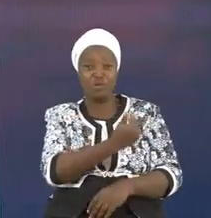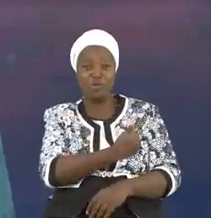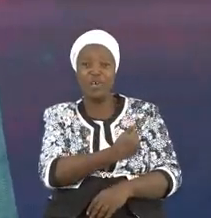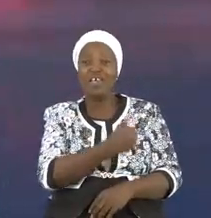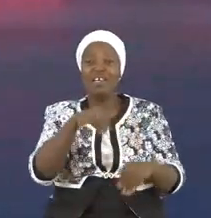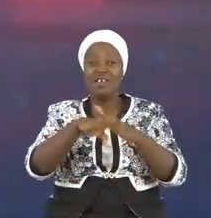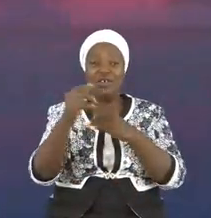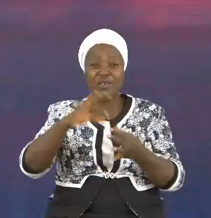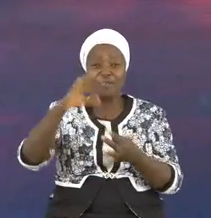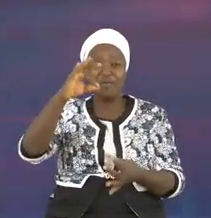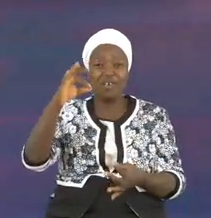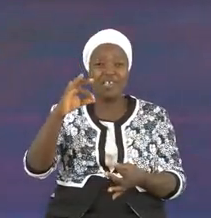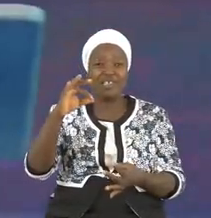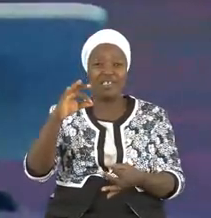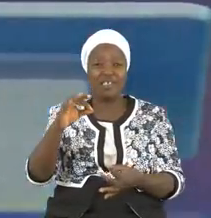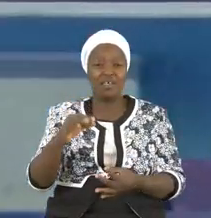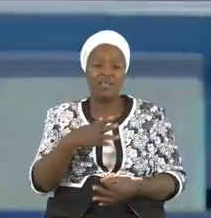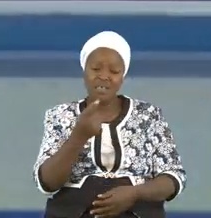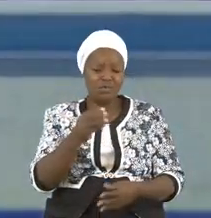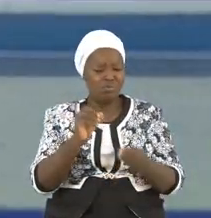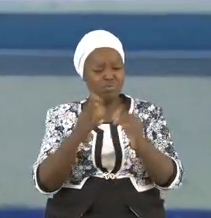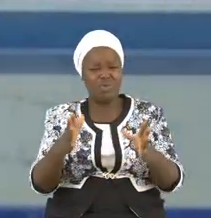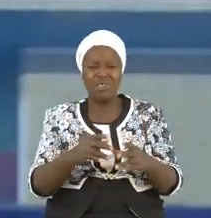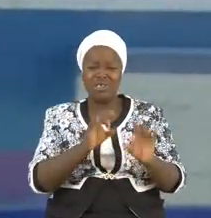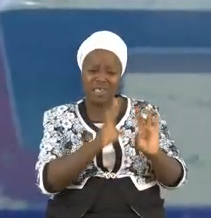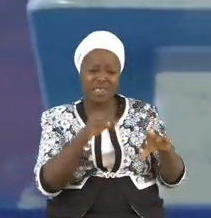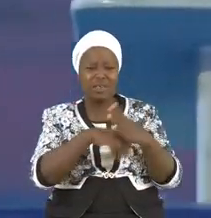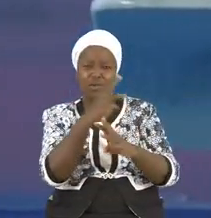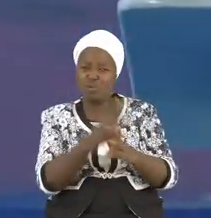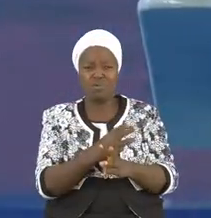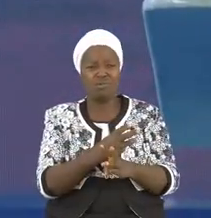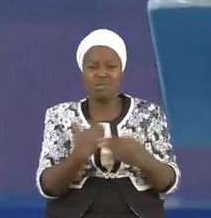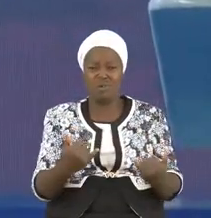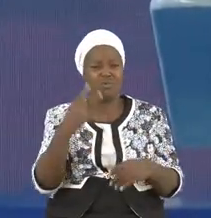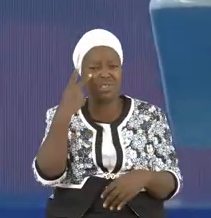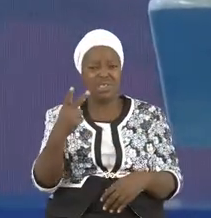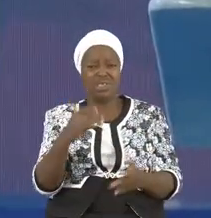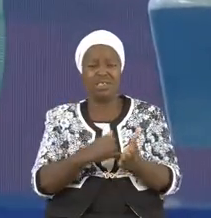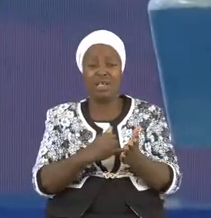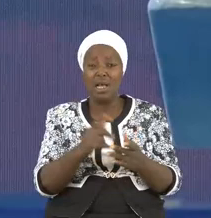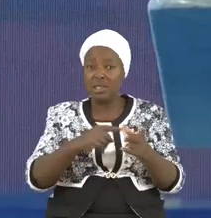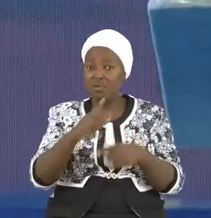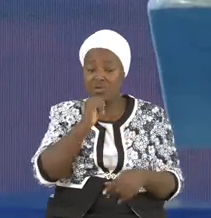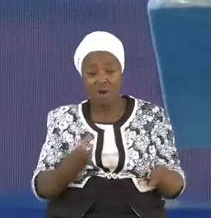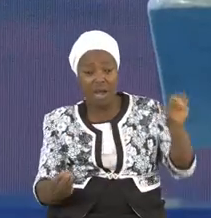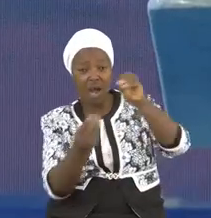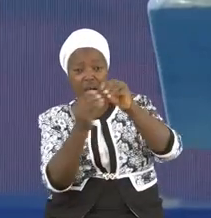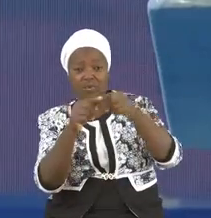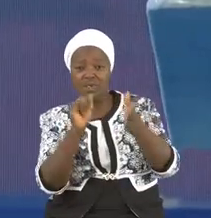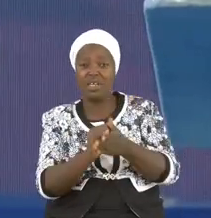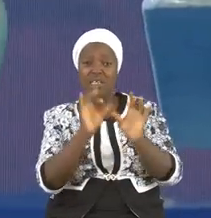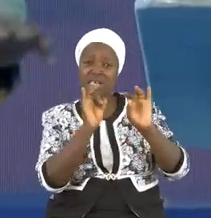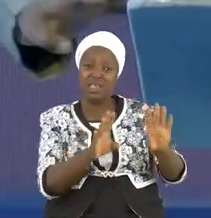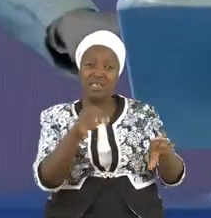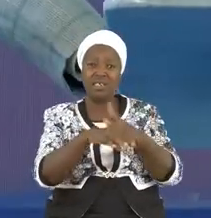spirit. There's too much hatred in the world already, and you will not add to the hatred in the